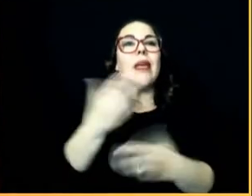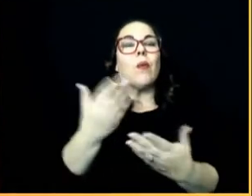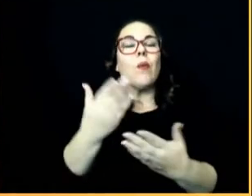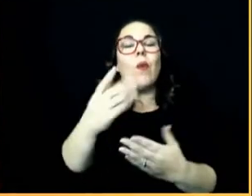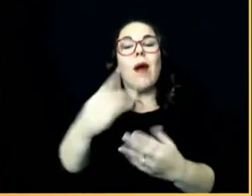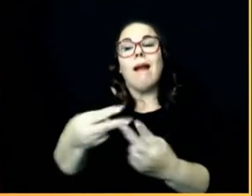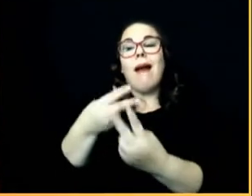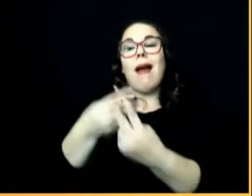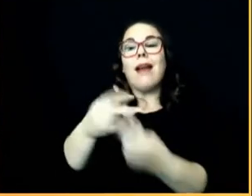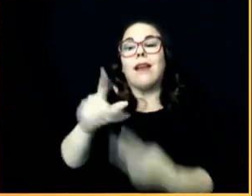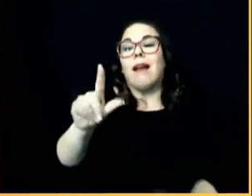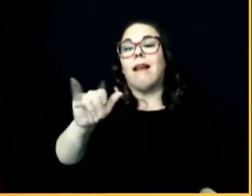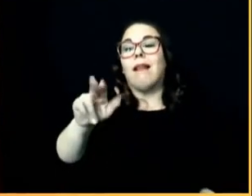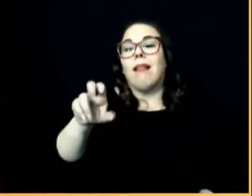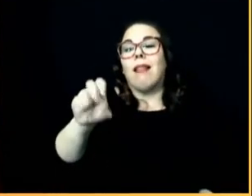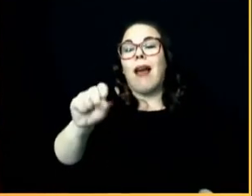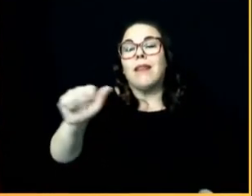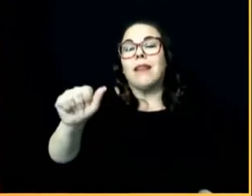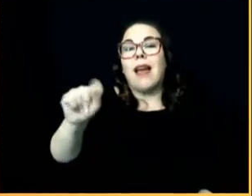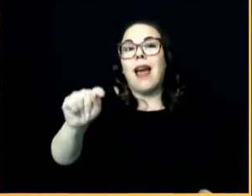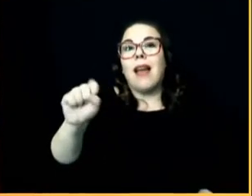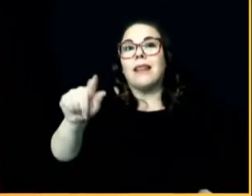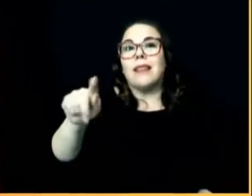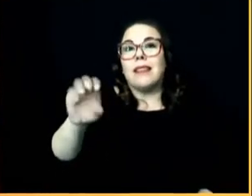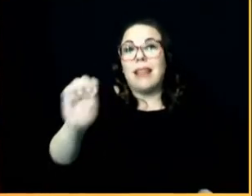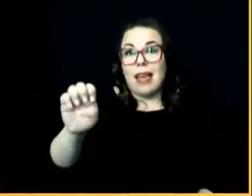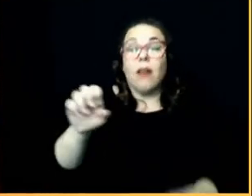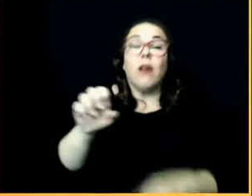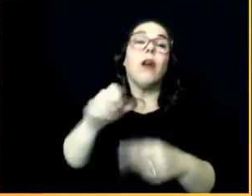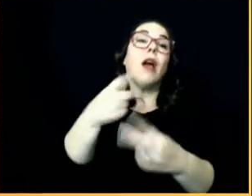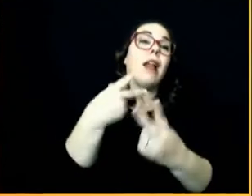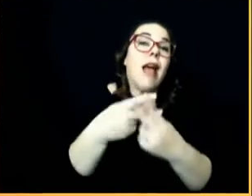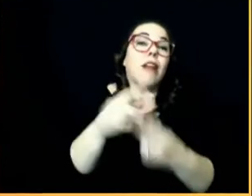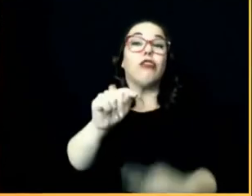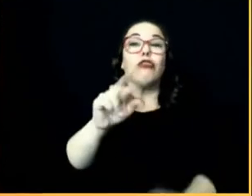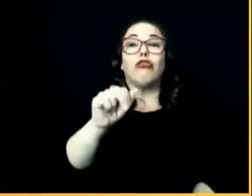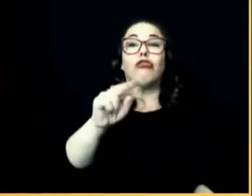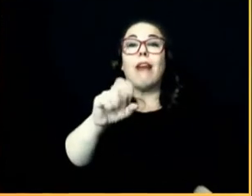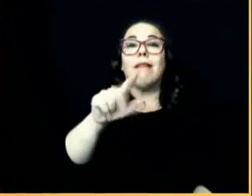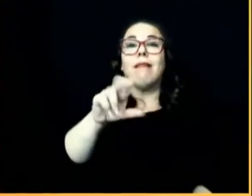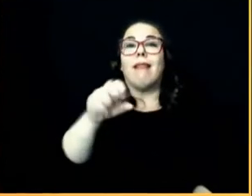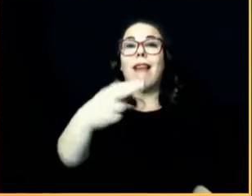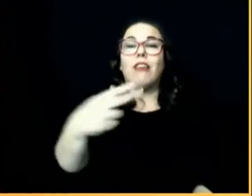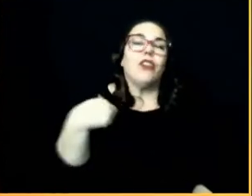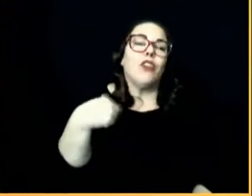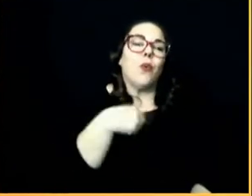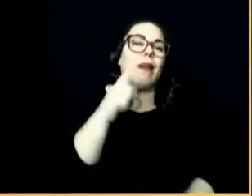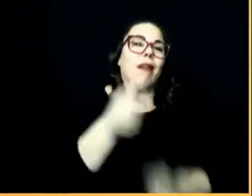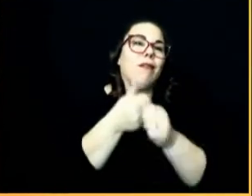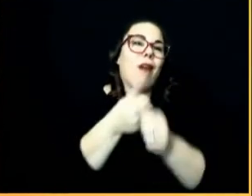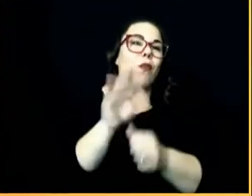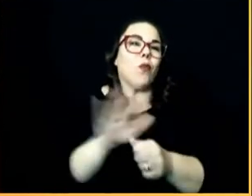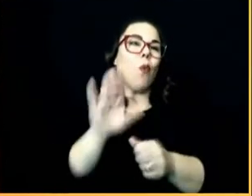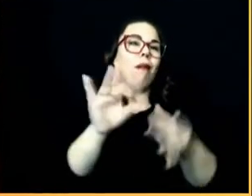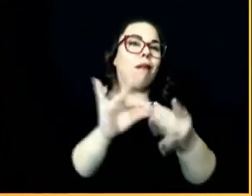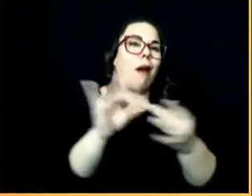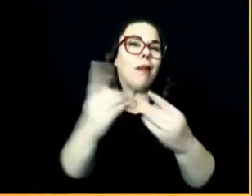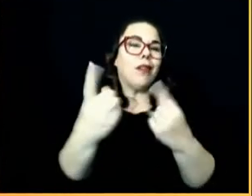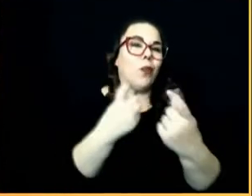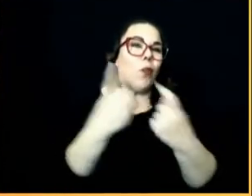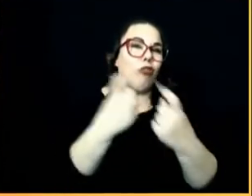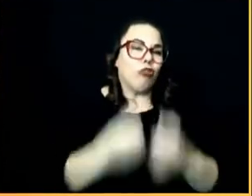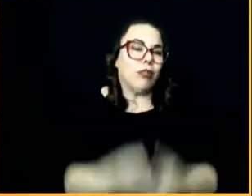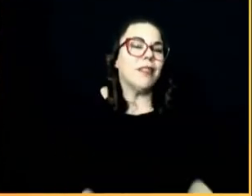and also Translash so that we can include your questions and comments as we move on. So from kind of the